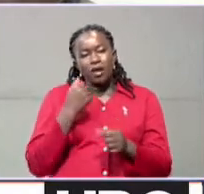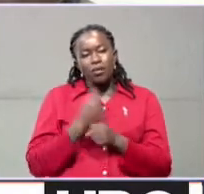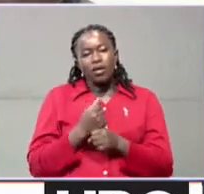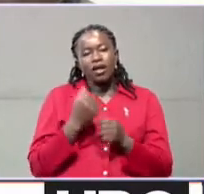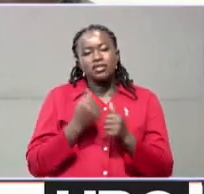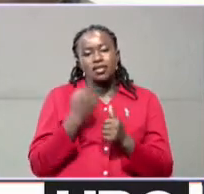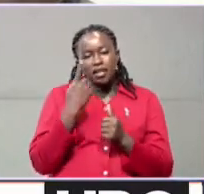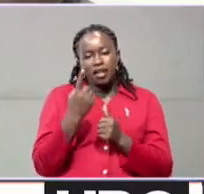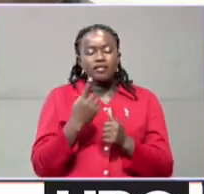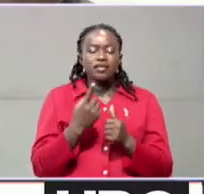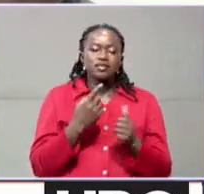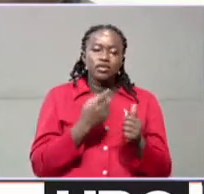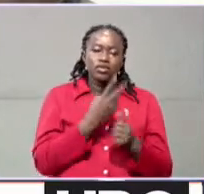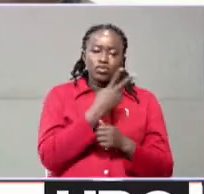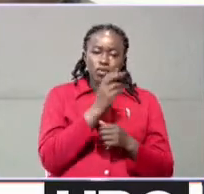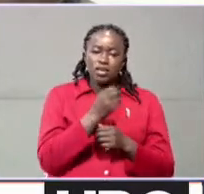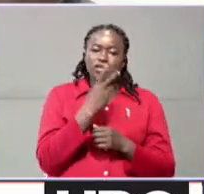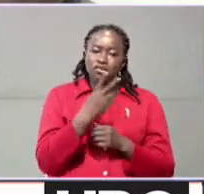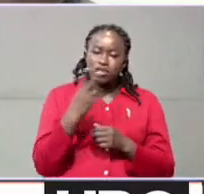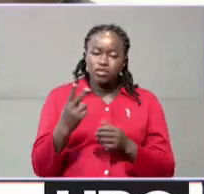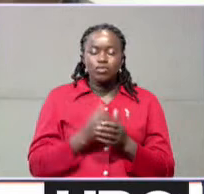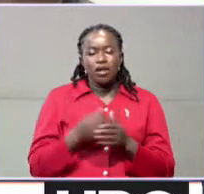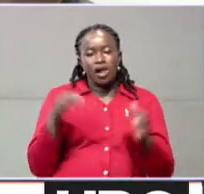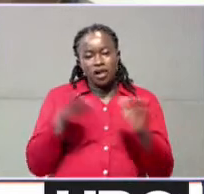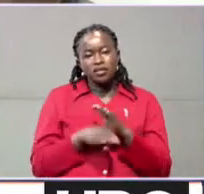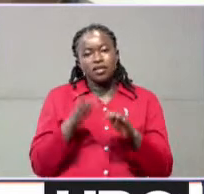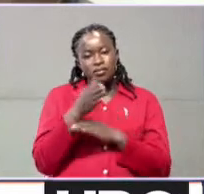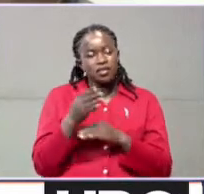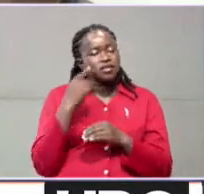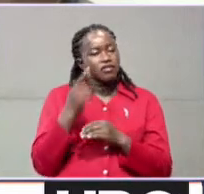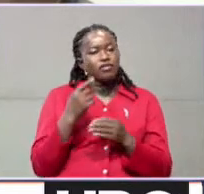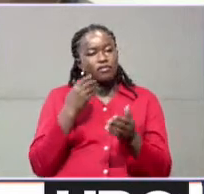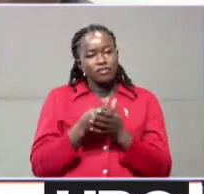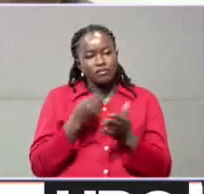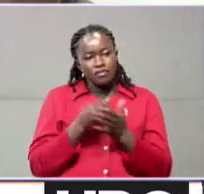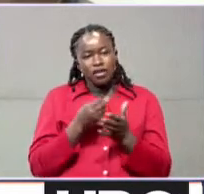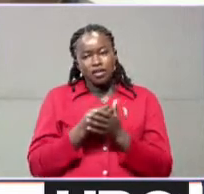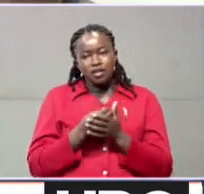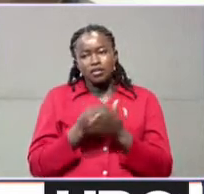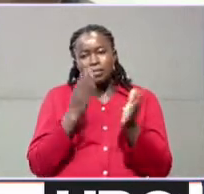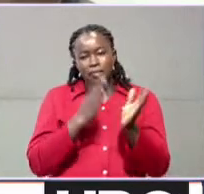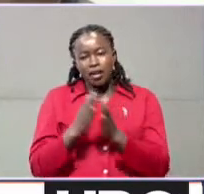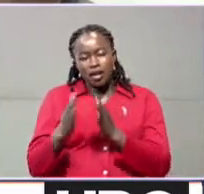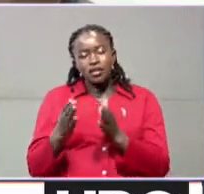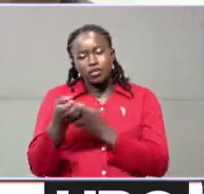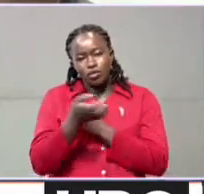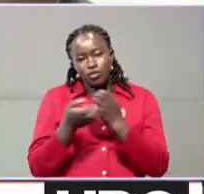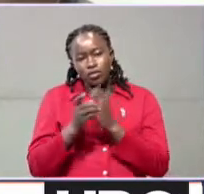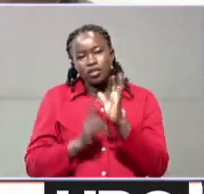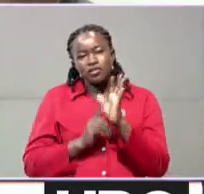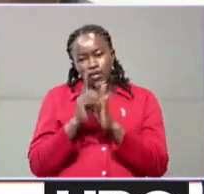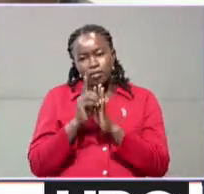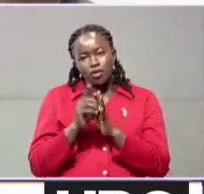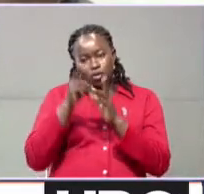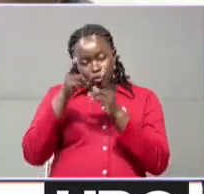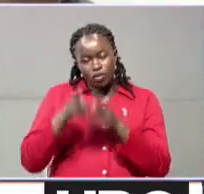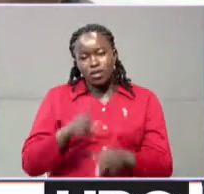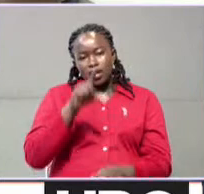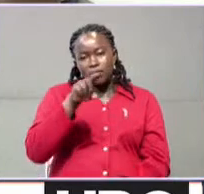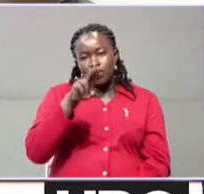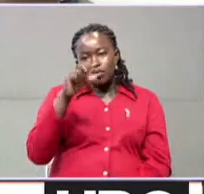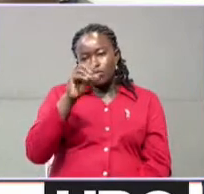2022 the minister for state for finance planning and economic development honorable logo lobby